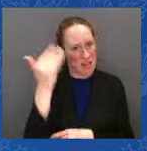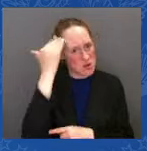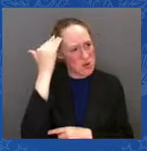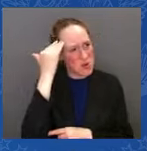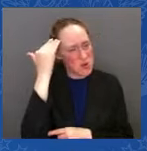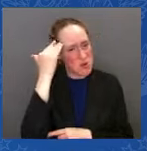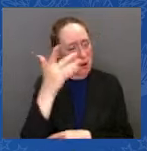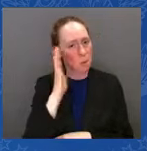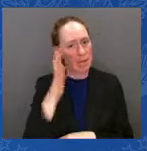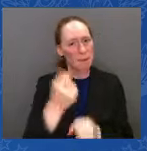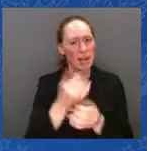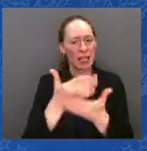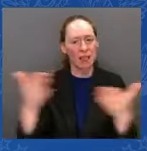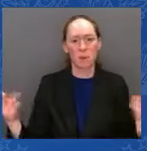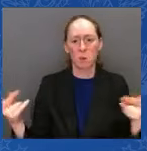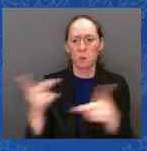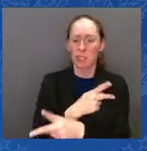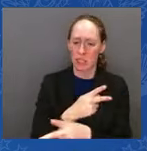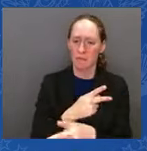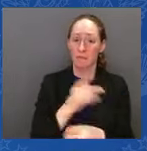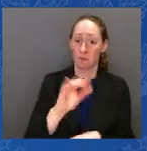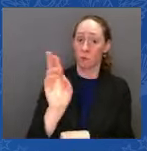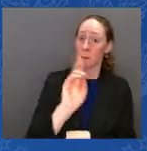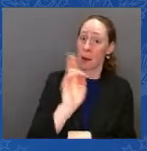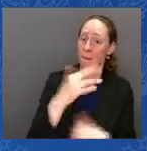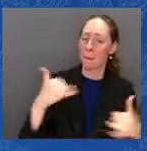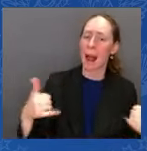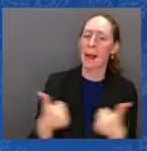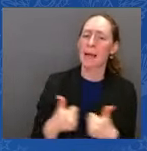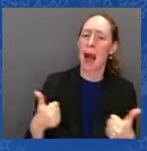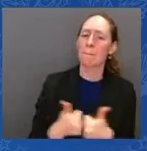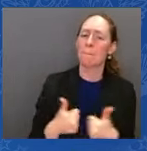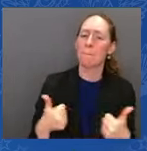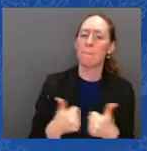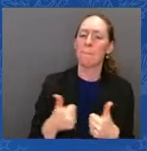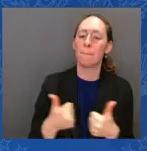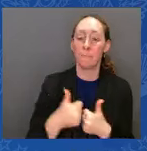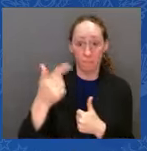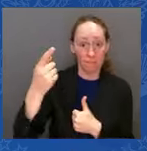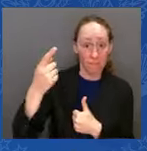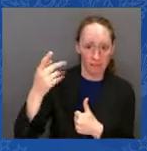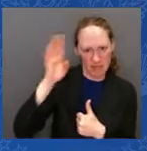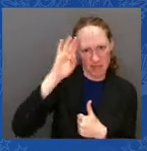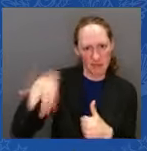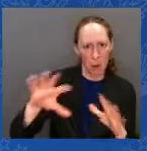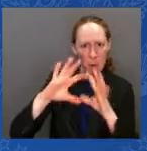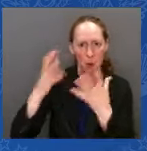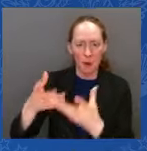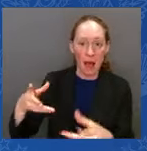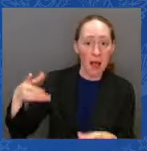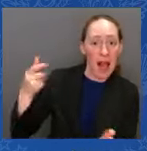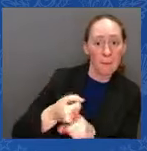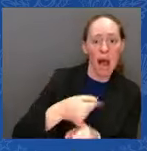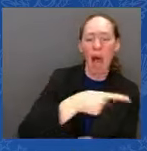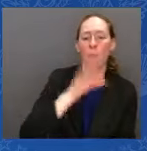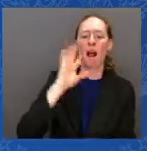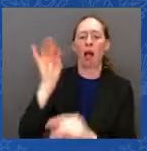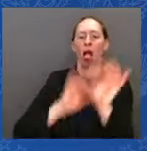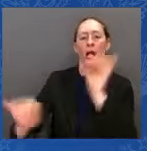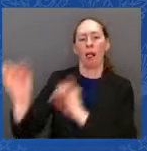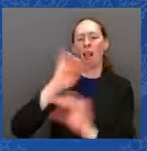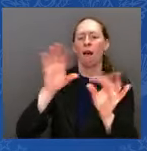game Republicans are playing. Anytime you single out the impact of their overall cuts, they tell you, no, it's not true. But